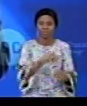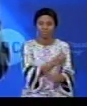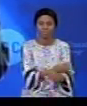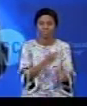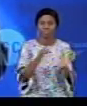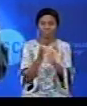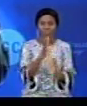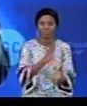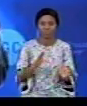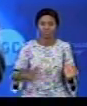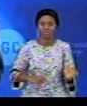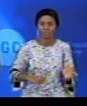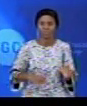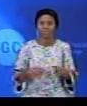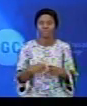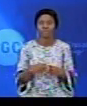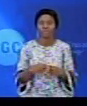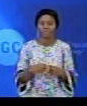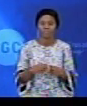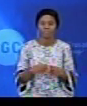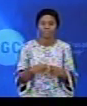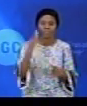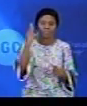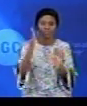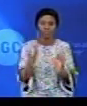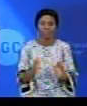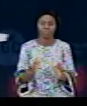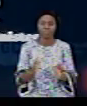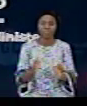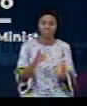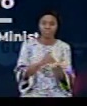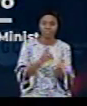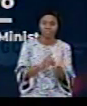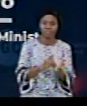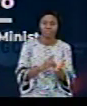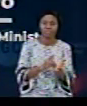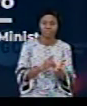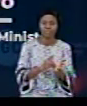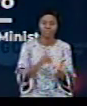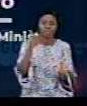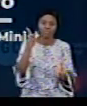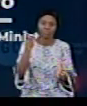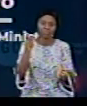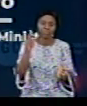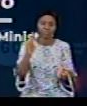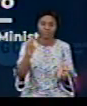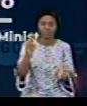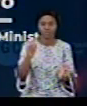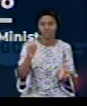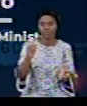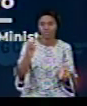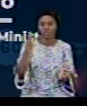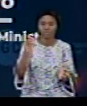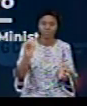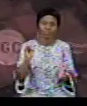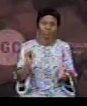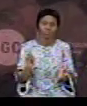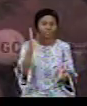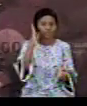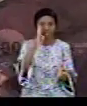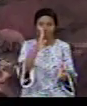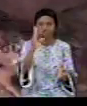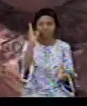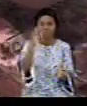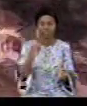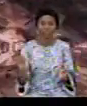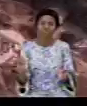and international evangelist, Pastor Dr. W.F. Kumuyi, will be ministering along with Jeff Dio, our guest music minister.